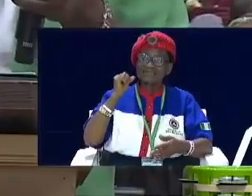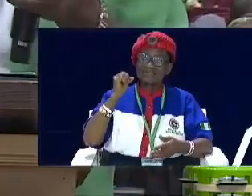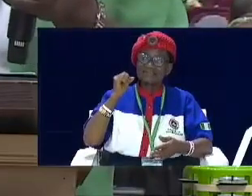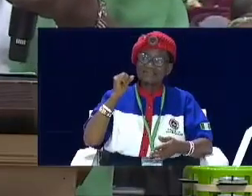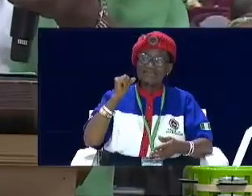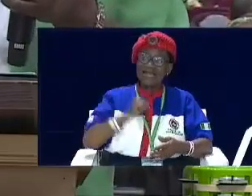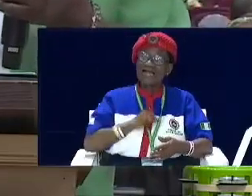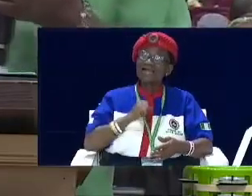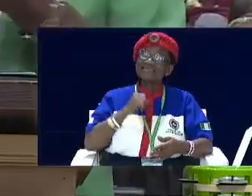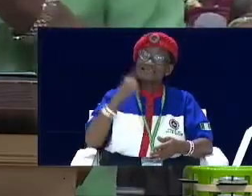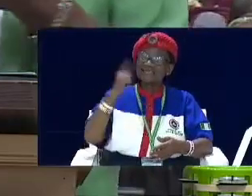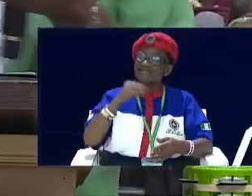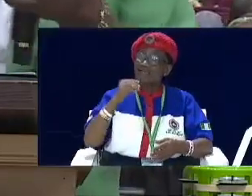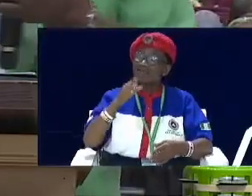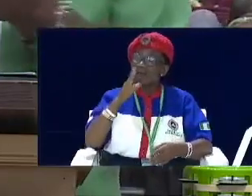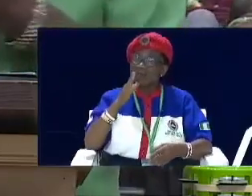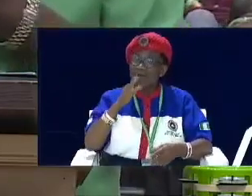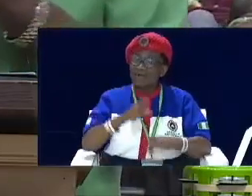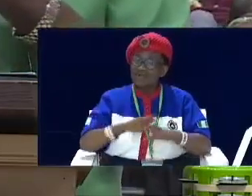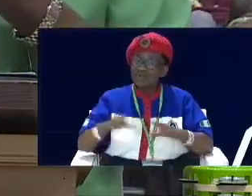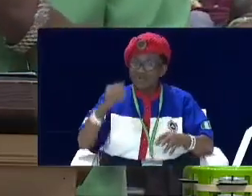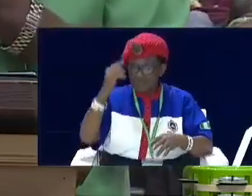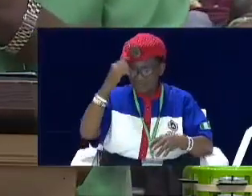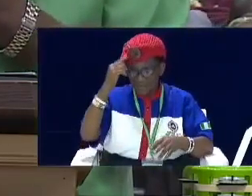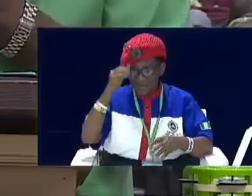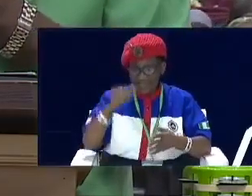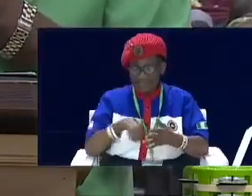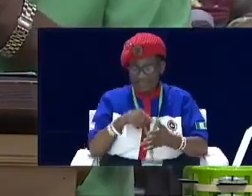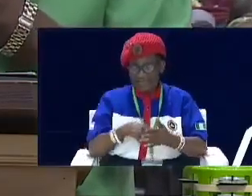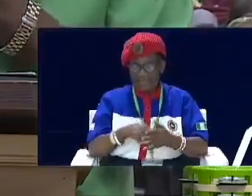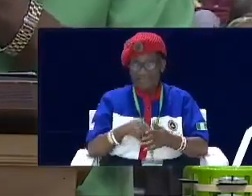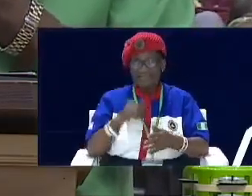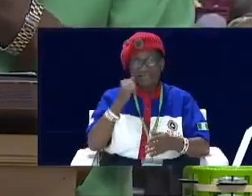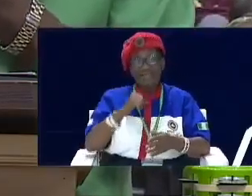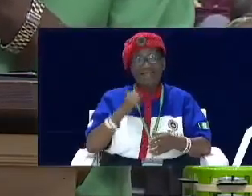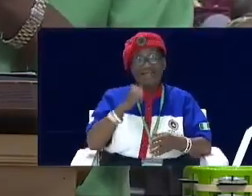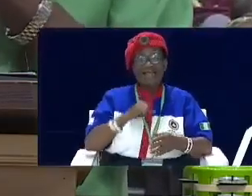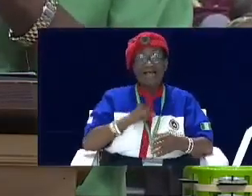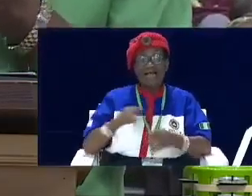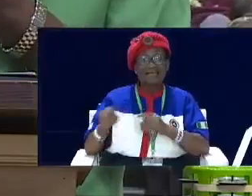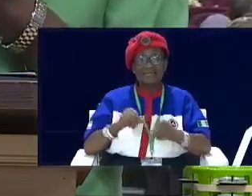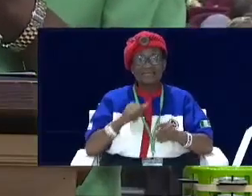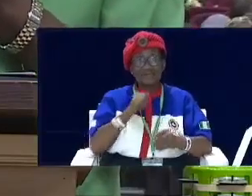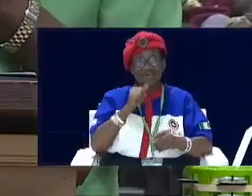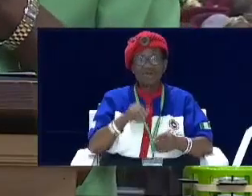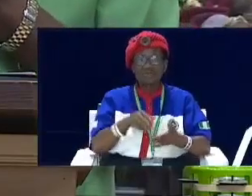You didn't mention anybody's name.